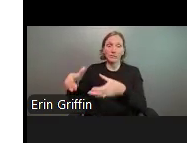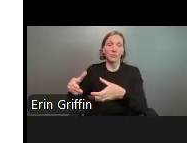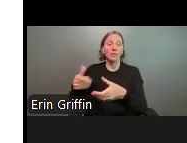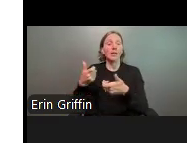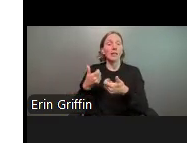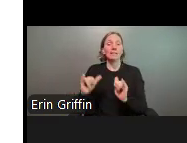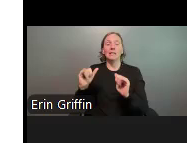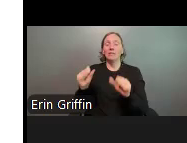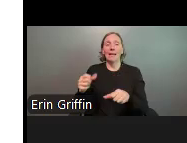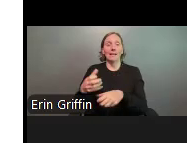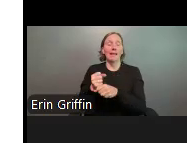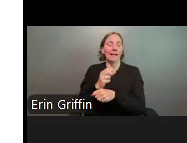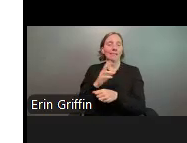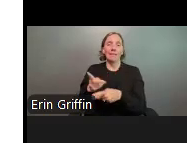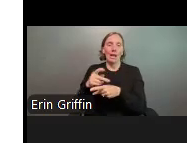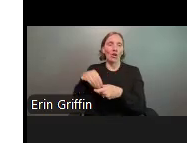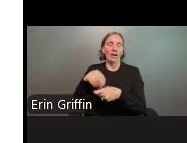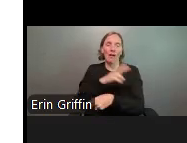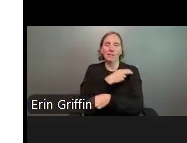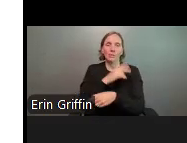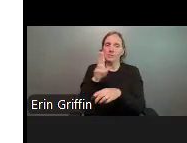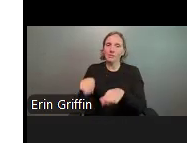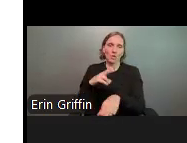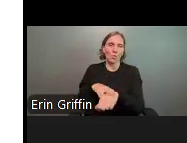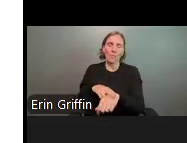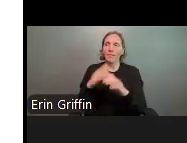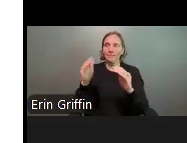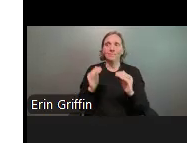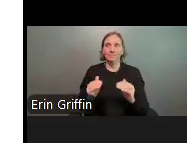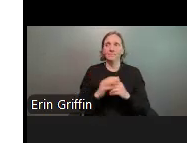in hospitals as usual. And then